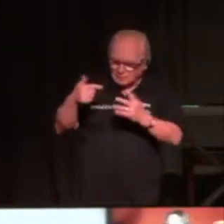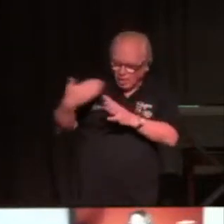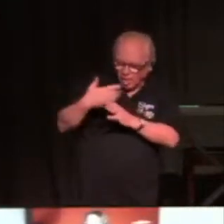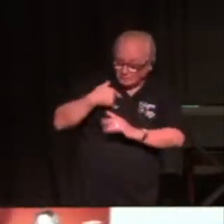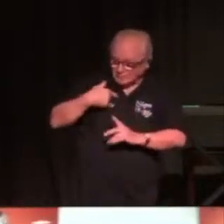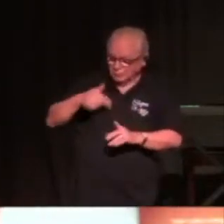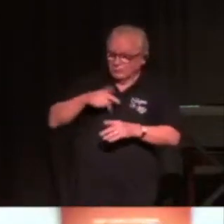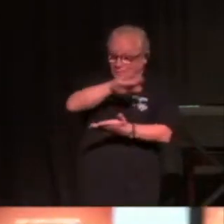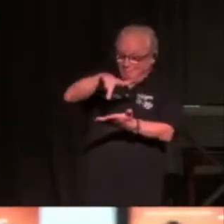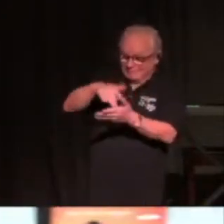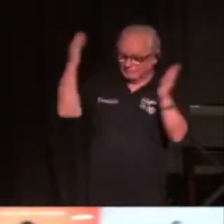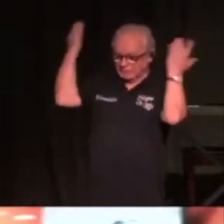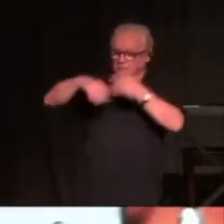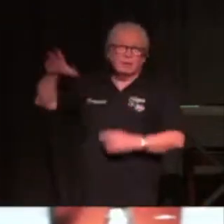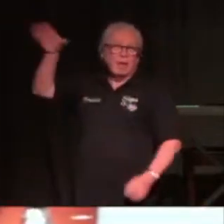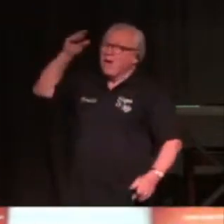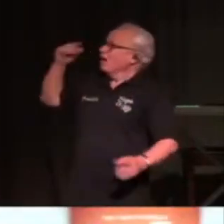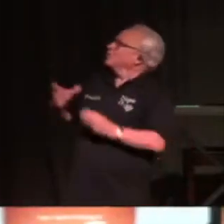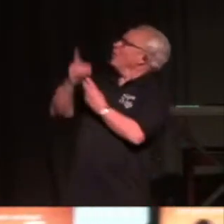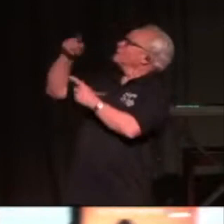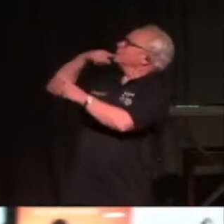And so he's speaking to me in the middle of the night,